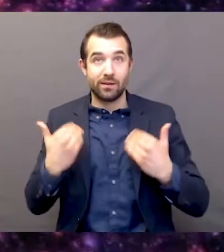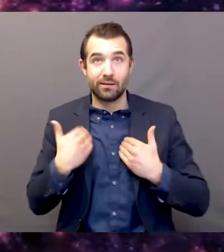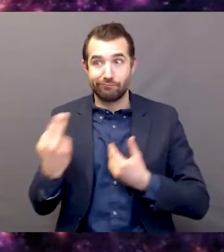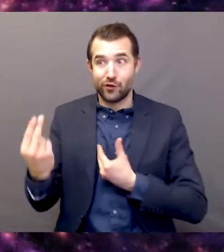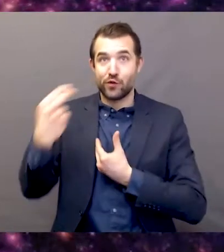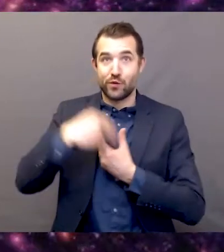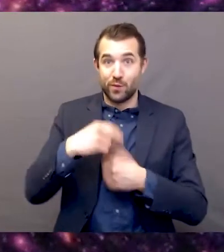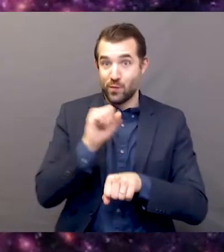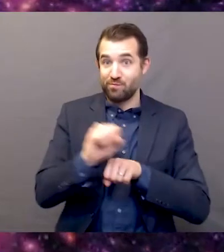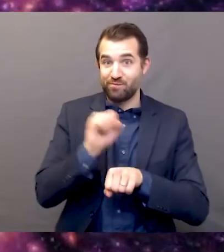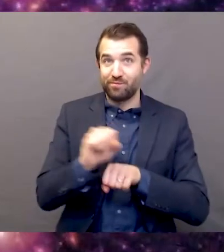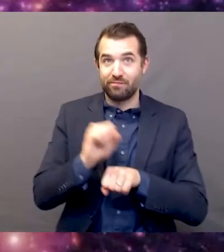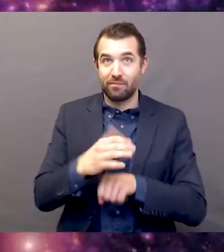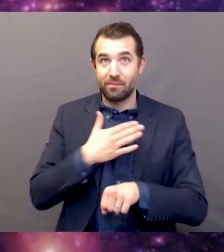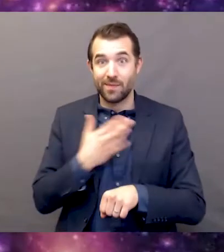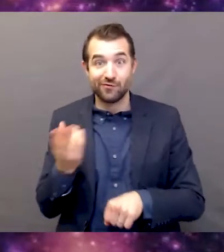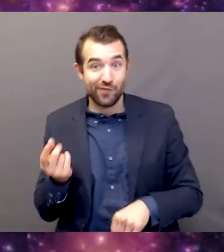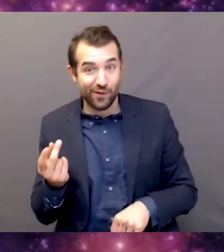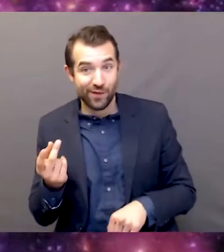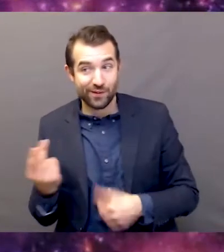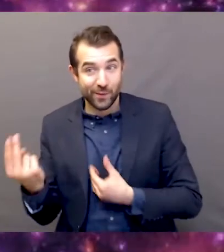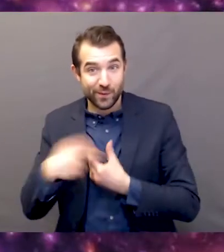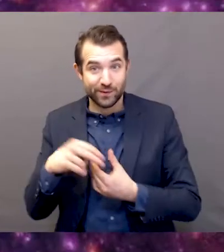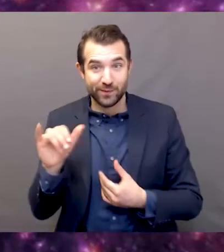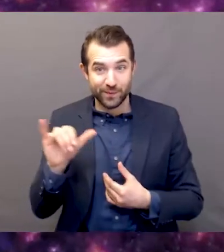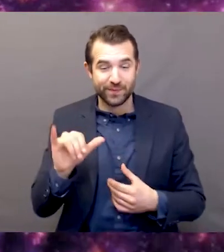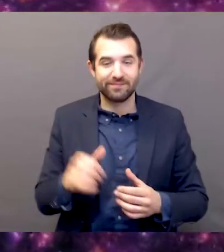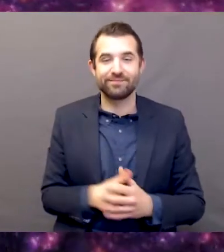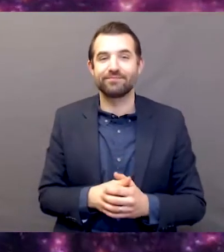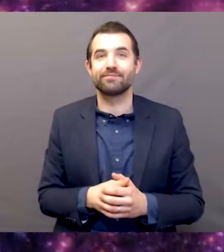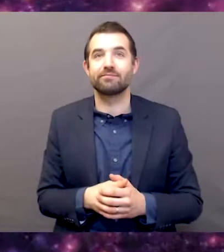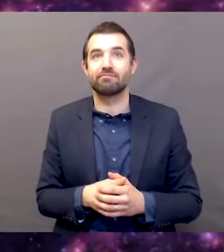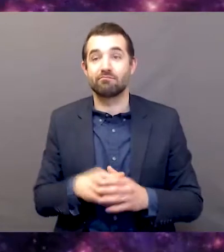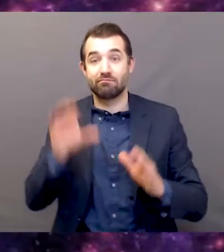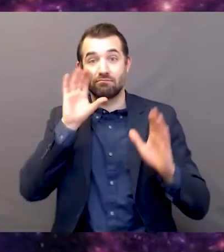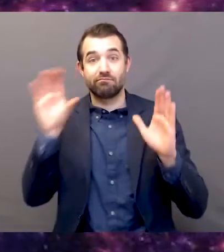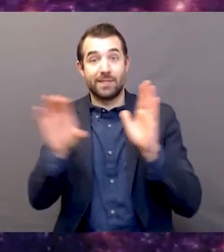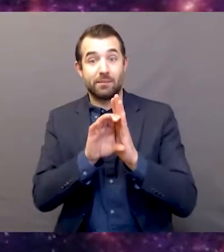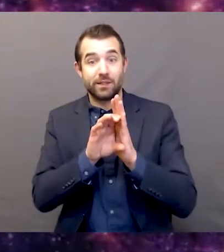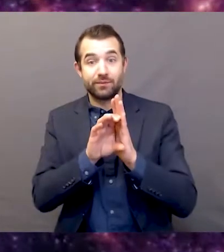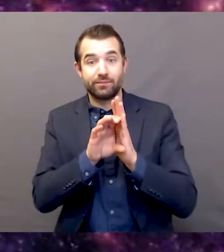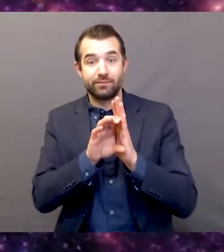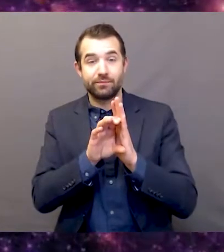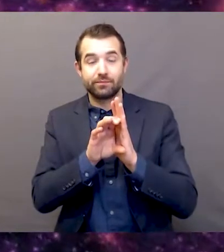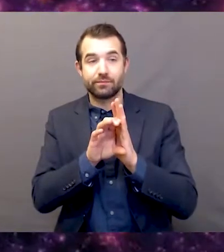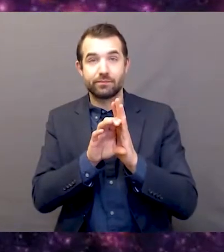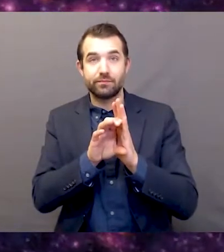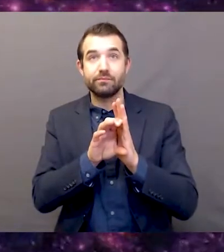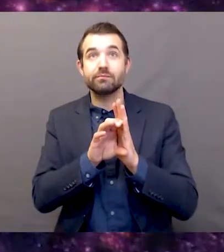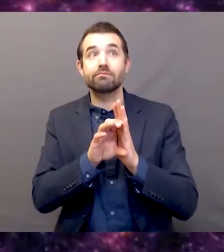our children, even our dog came to work. The figure here you see is an author cloud.